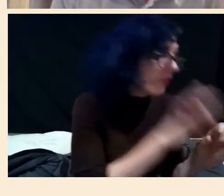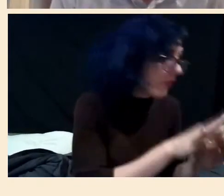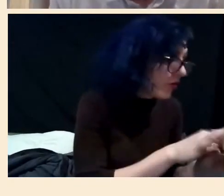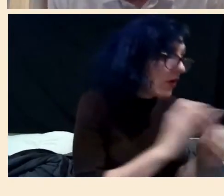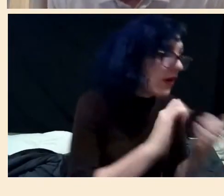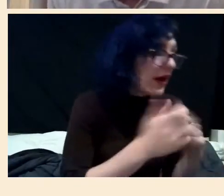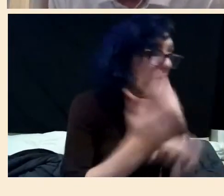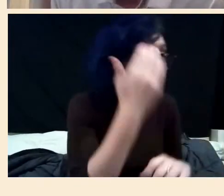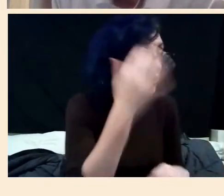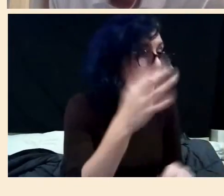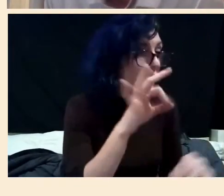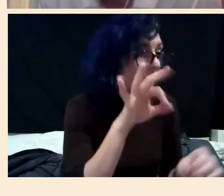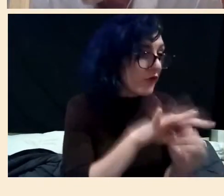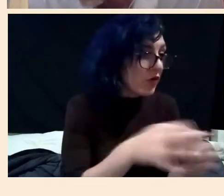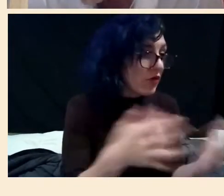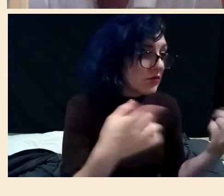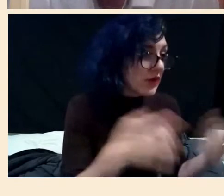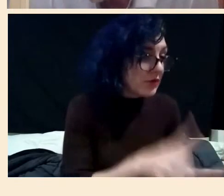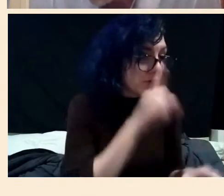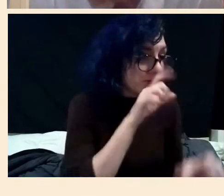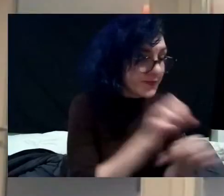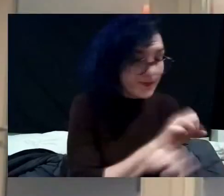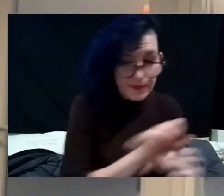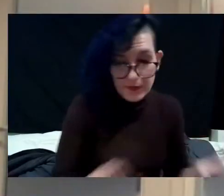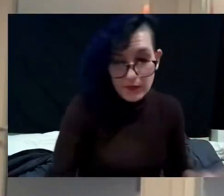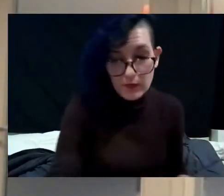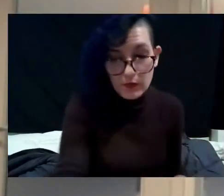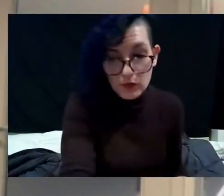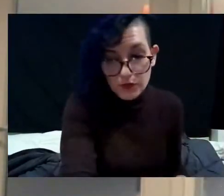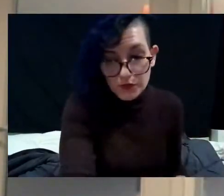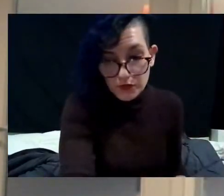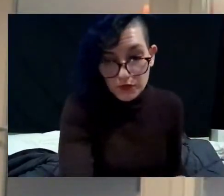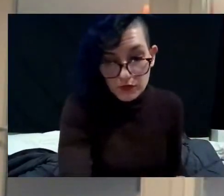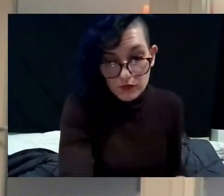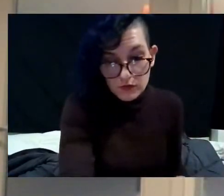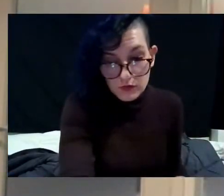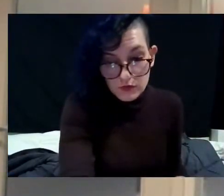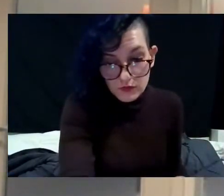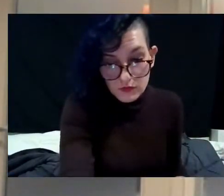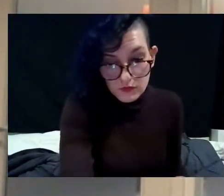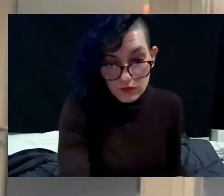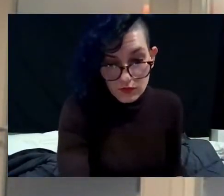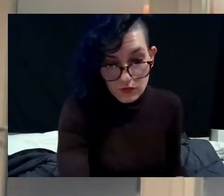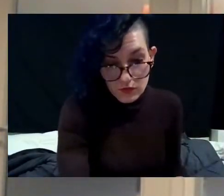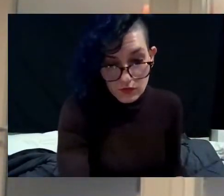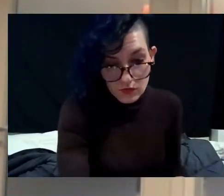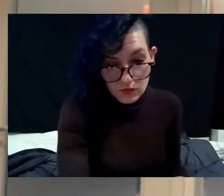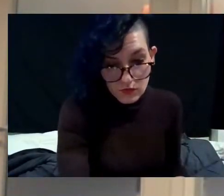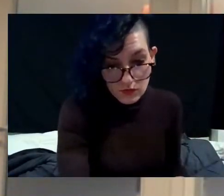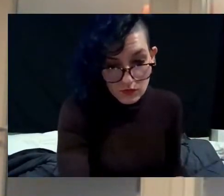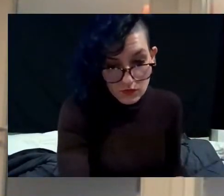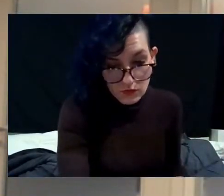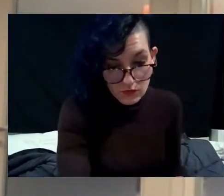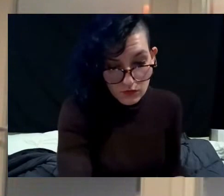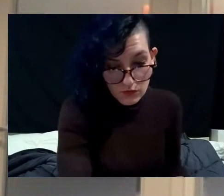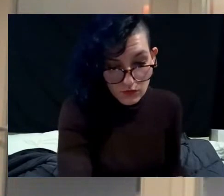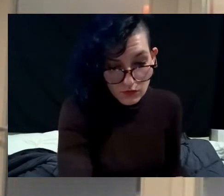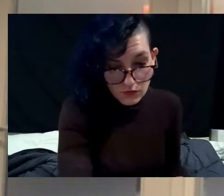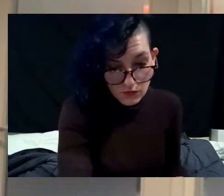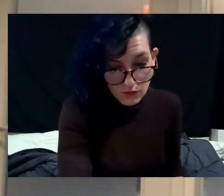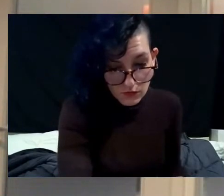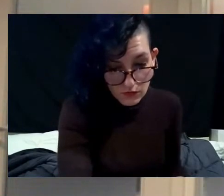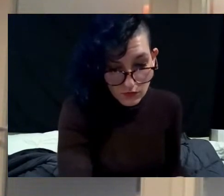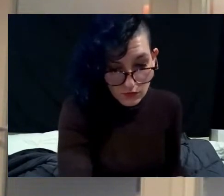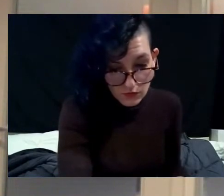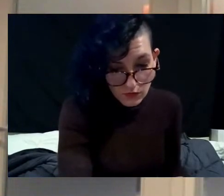Okay. We now go to the audience questions, and I'm really glad for this first one because it's a topic we didn't get to at all.